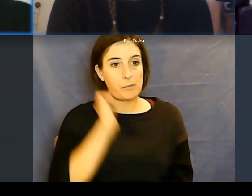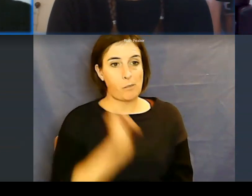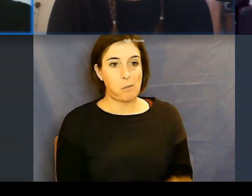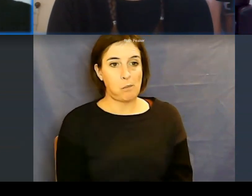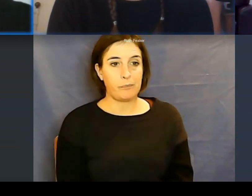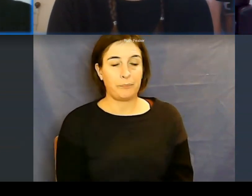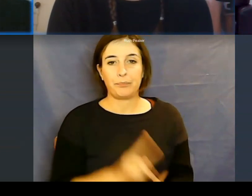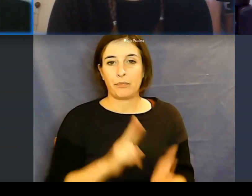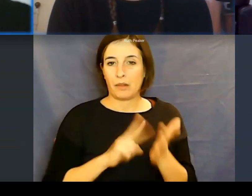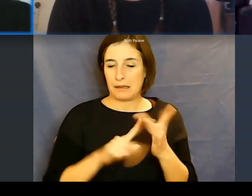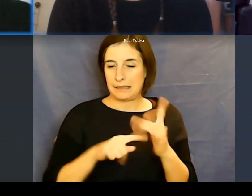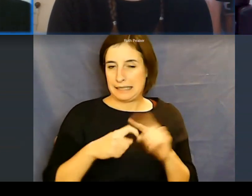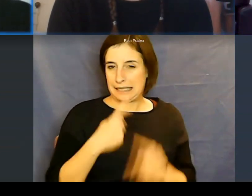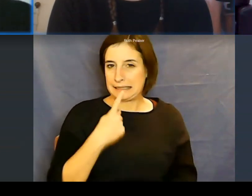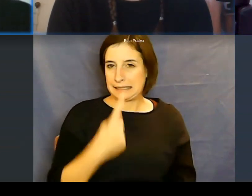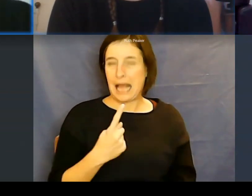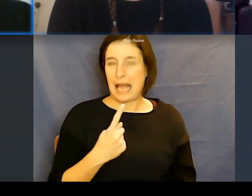takeaway I'd like to get across